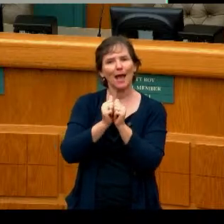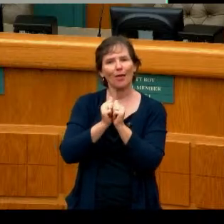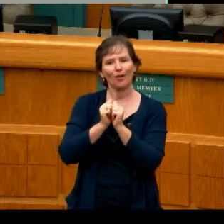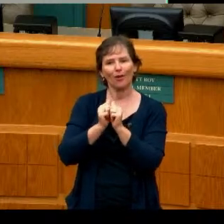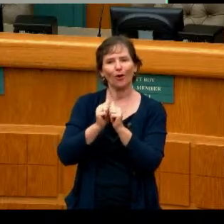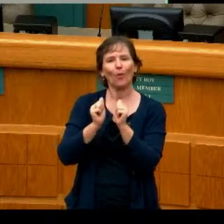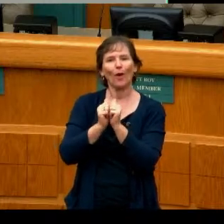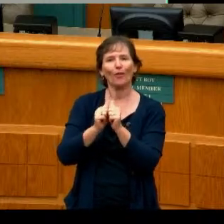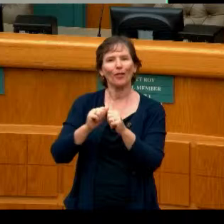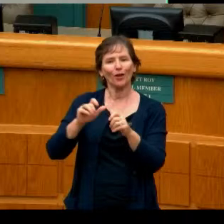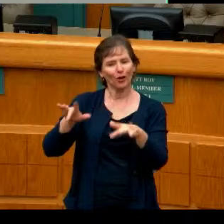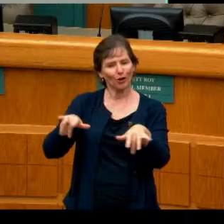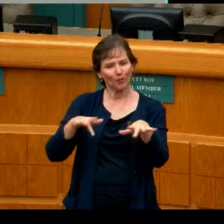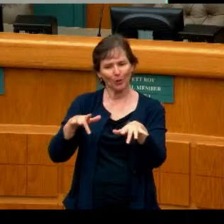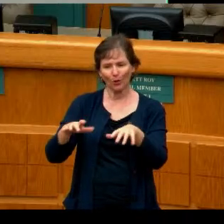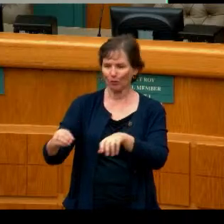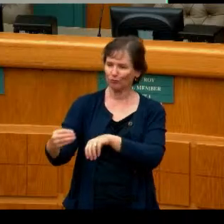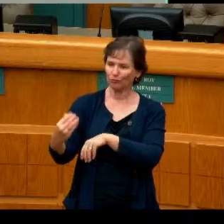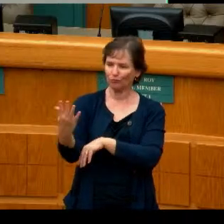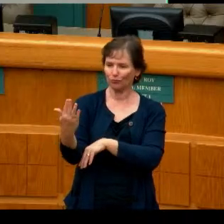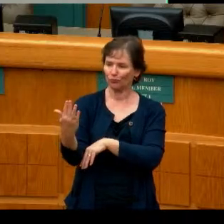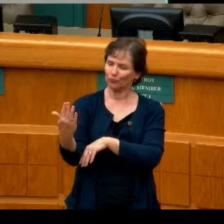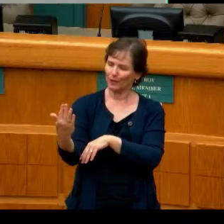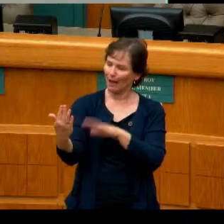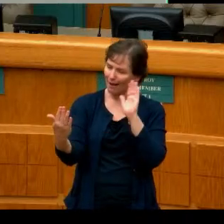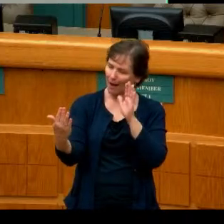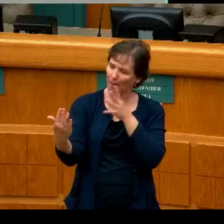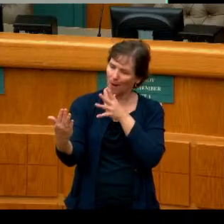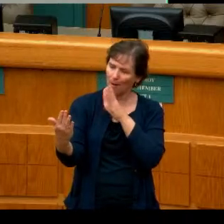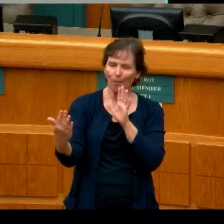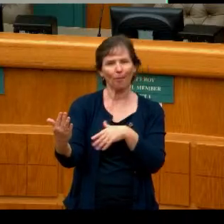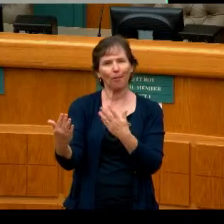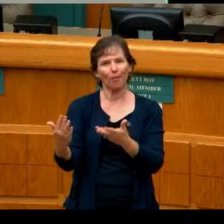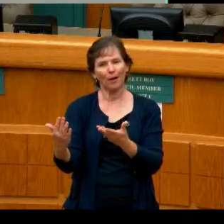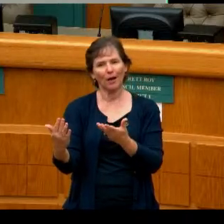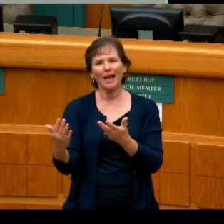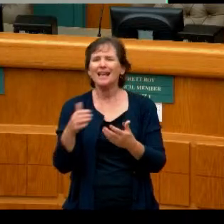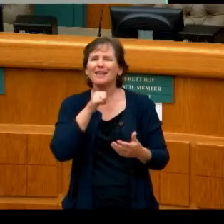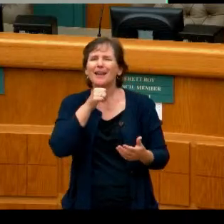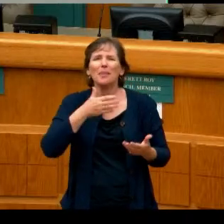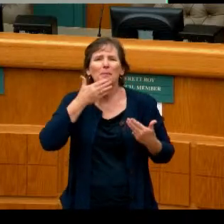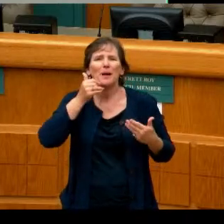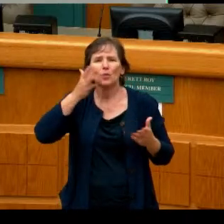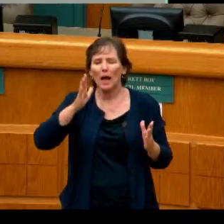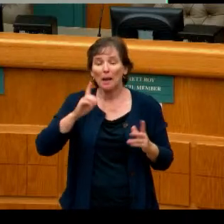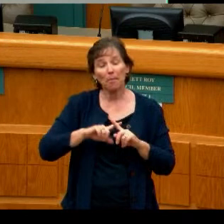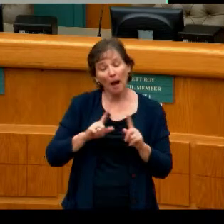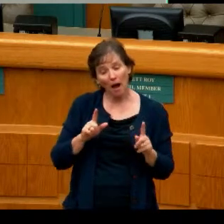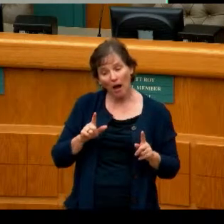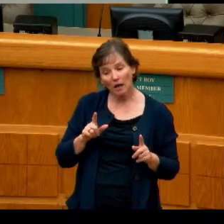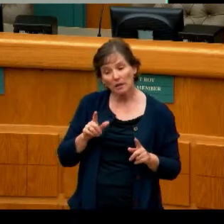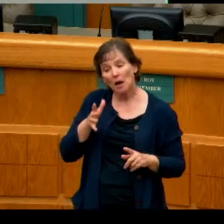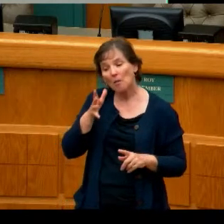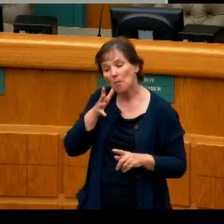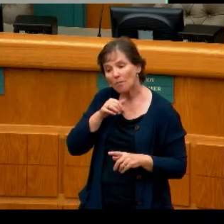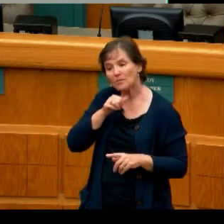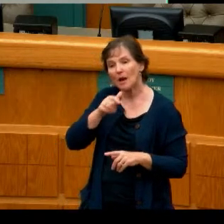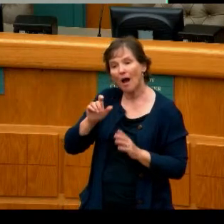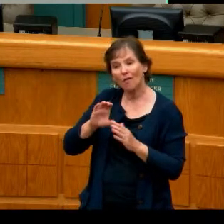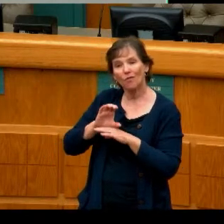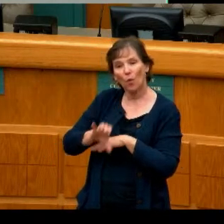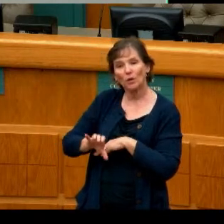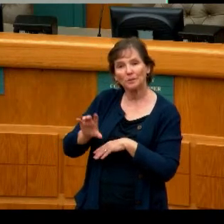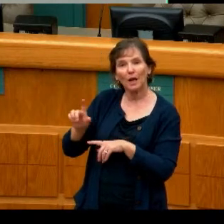is we're going to set up a Zoom time, and we're going to eat our Thanksgiving dinner together virtually through the computer. It's not going to be the